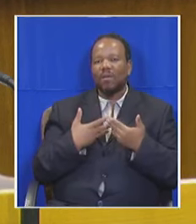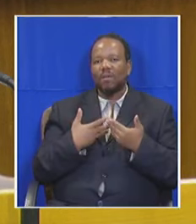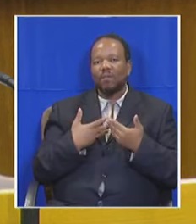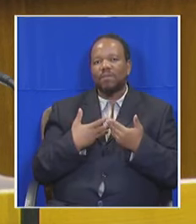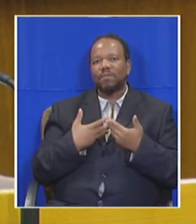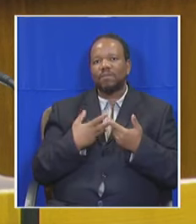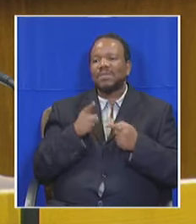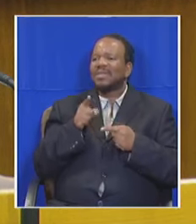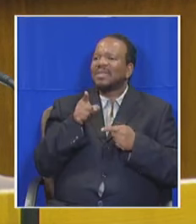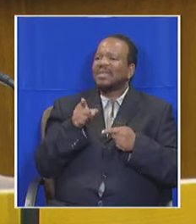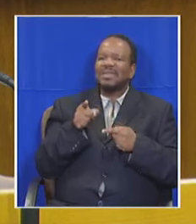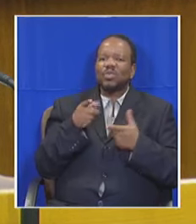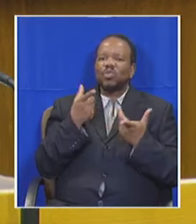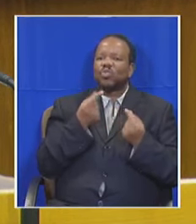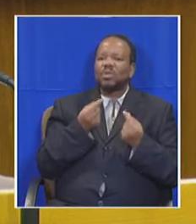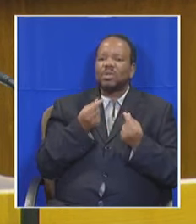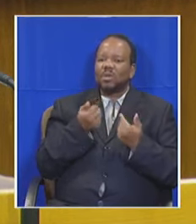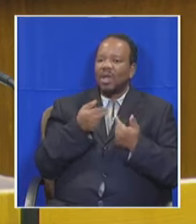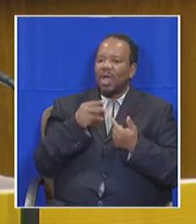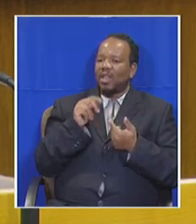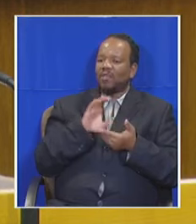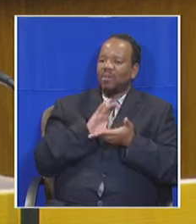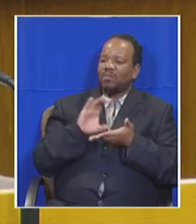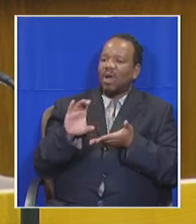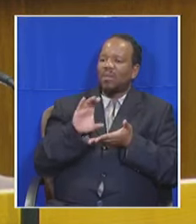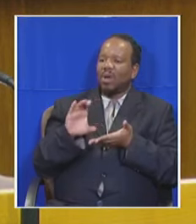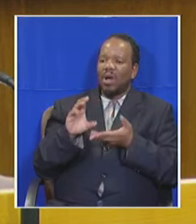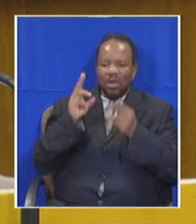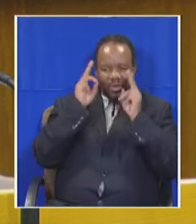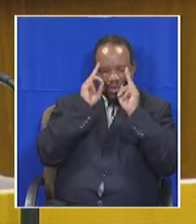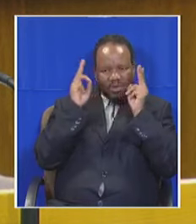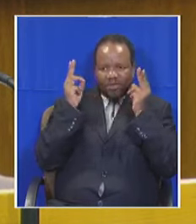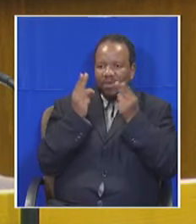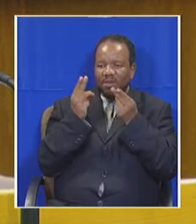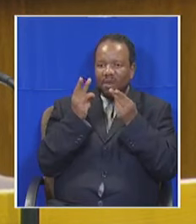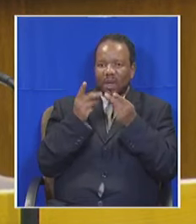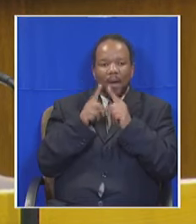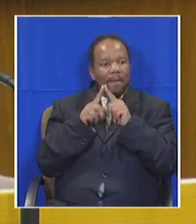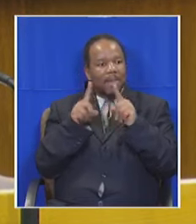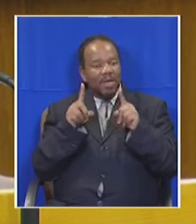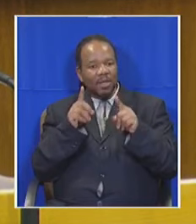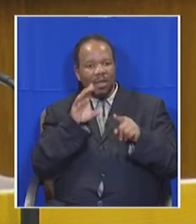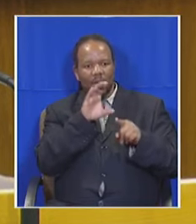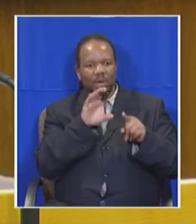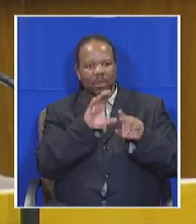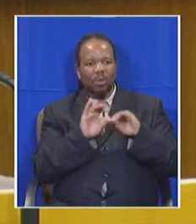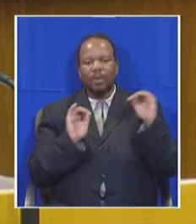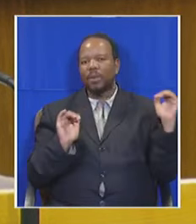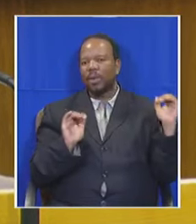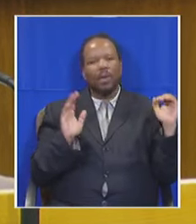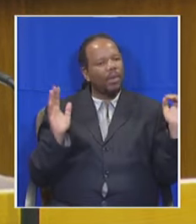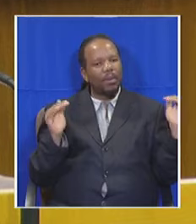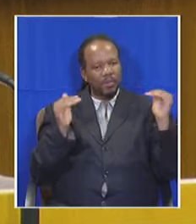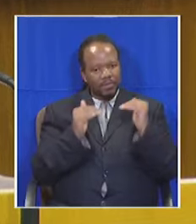university singabhekanga ukuthi into efundwa khona yileni efundwa abaqashi na okunye lokho kwenza ukuthi sibe nabantu abasha abahlele